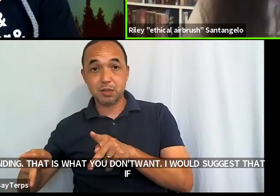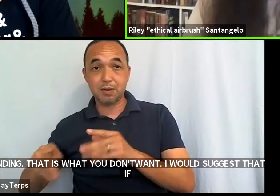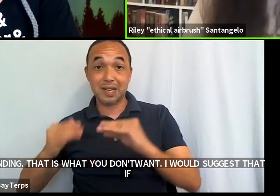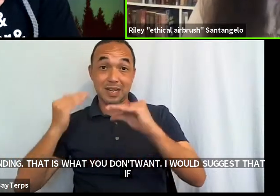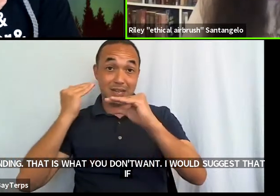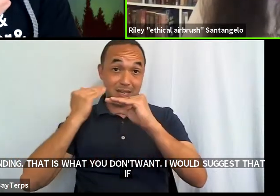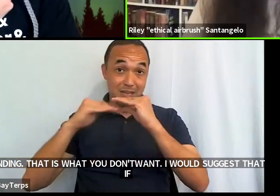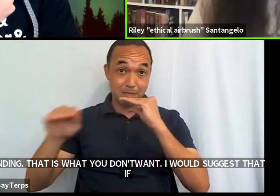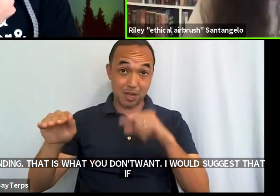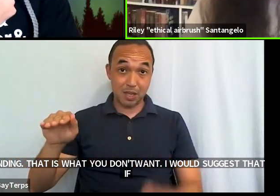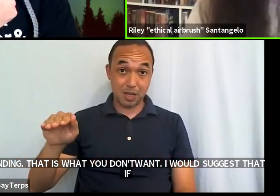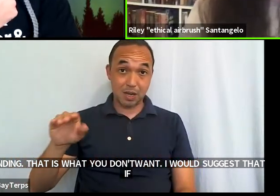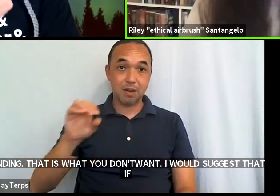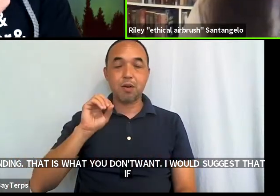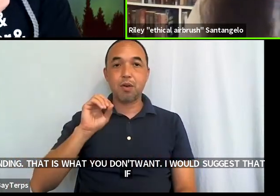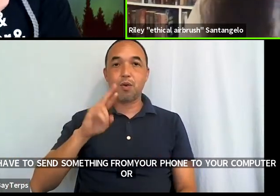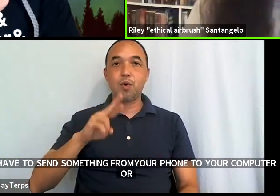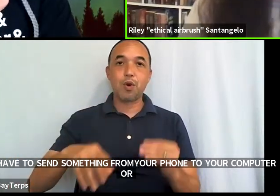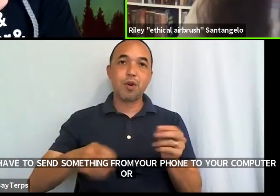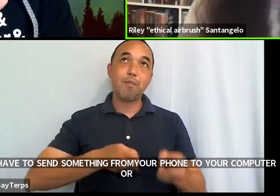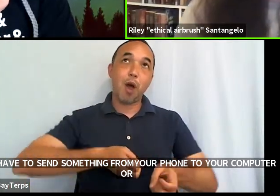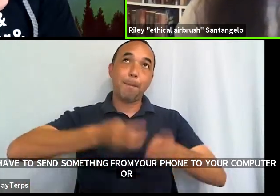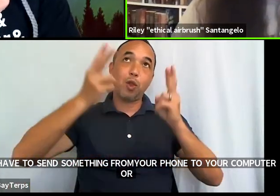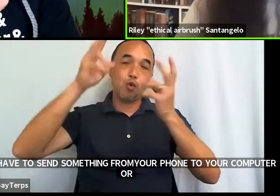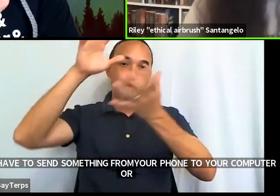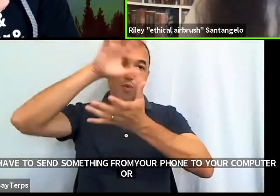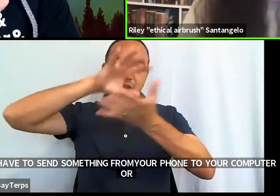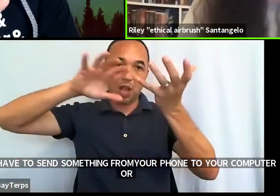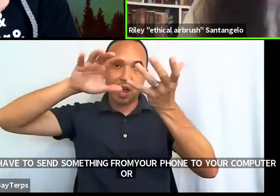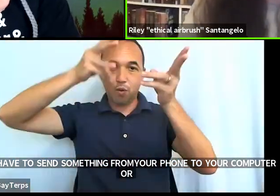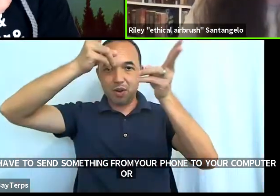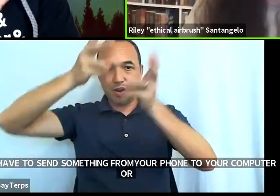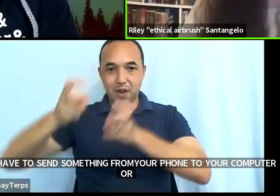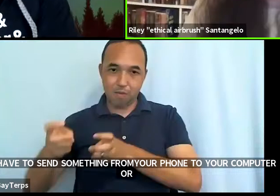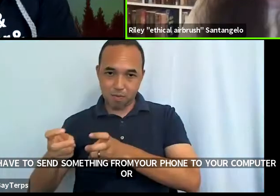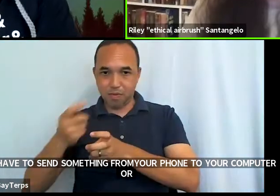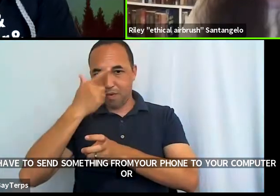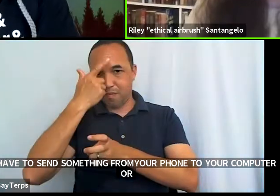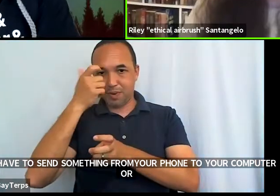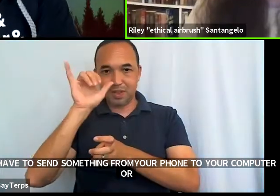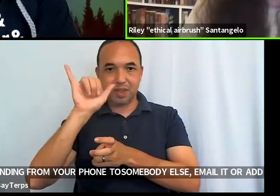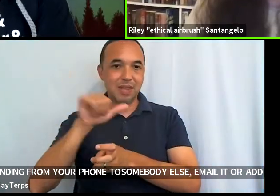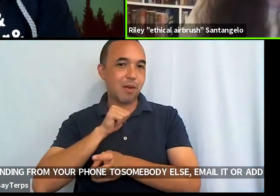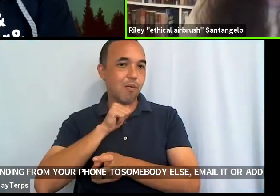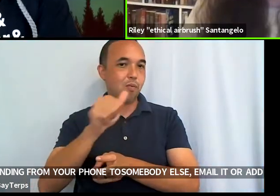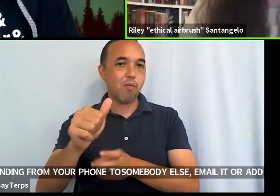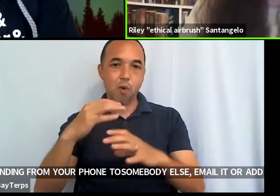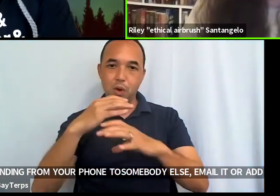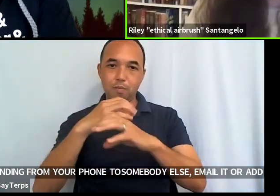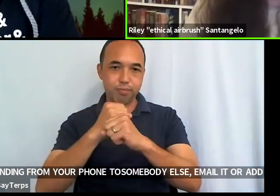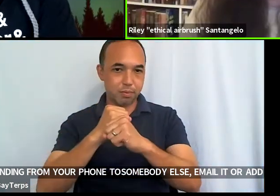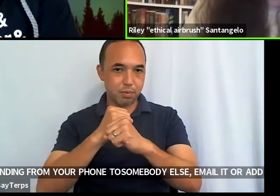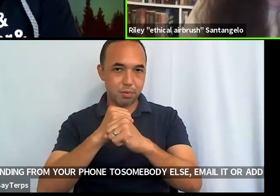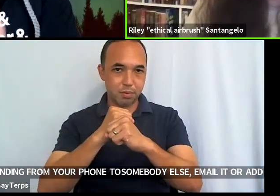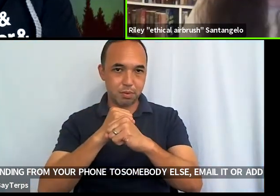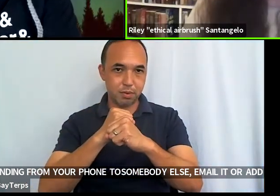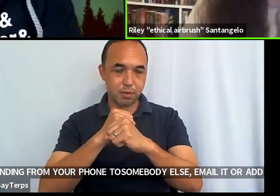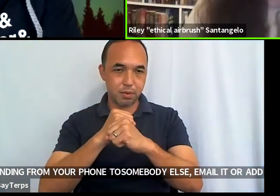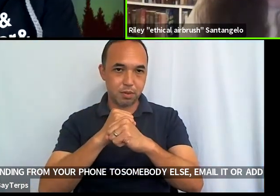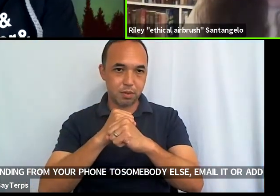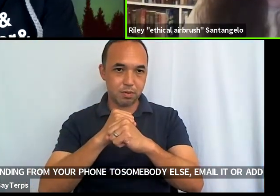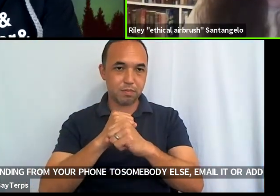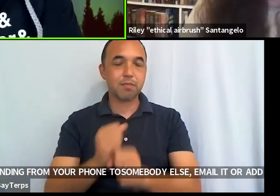it or add it to a cloud server, because that won't compress it and it won't make it smaller